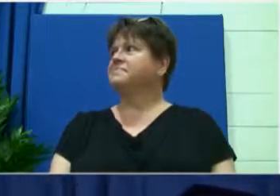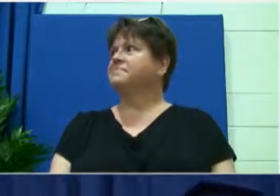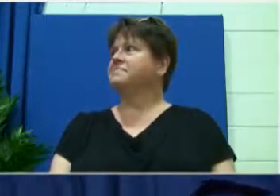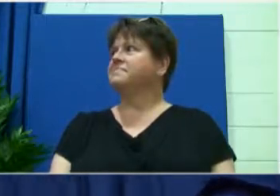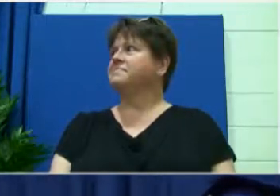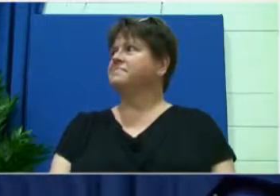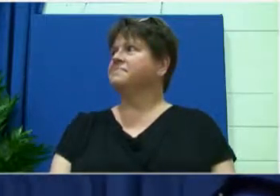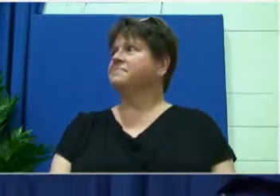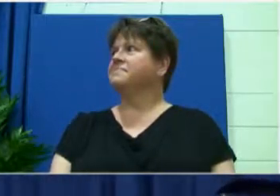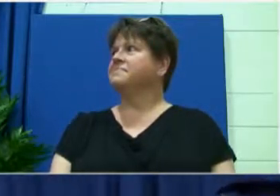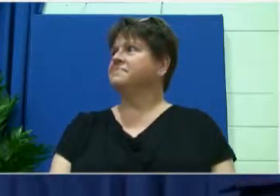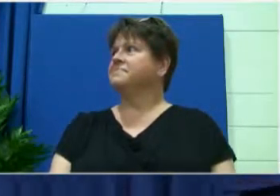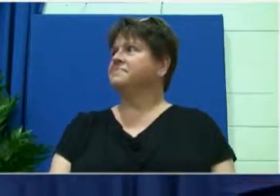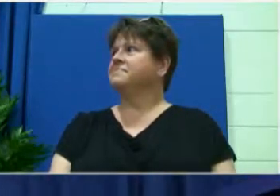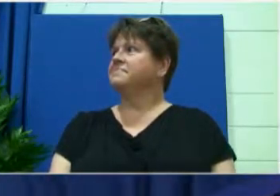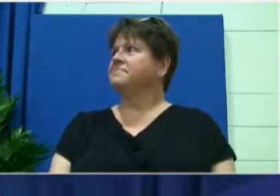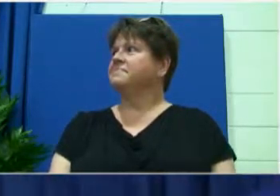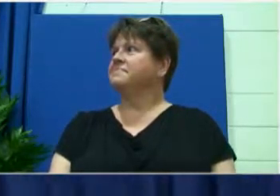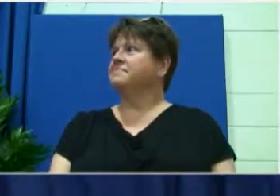Thank you all.